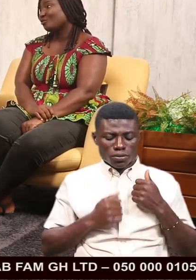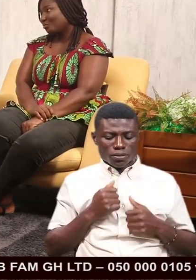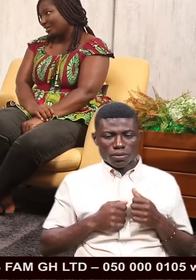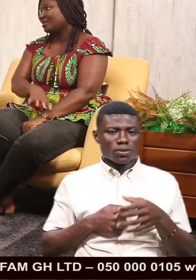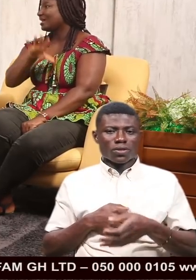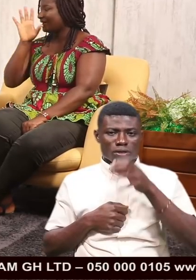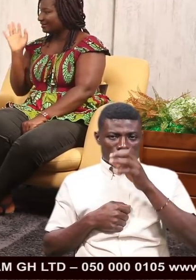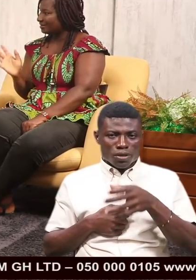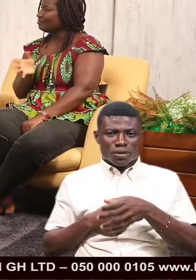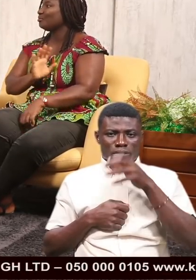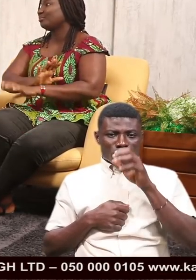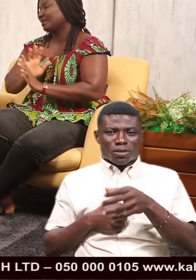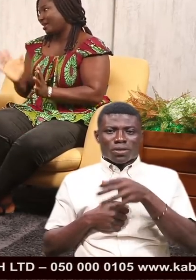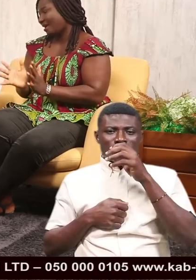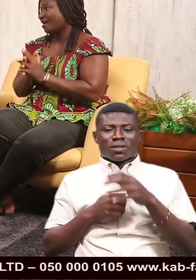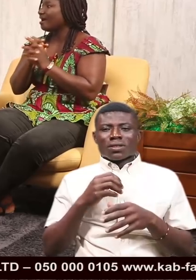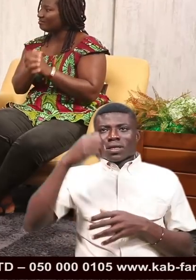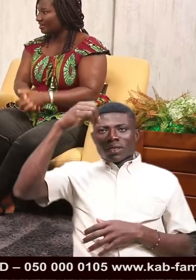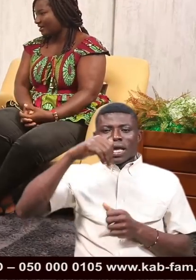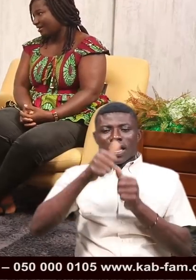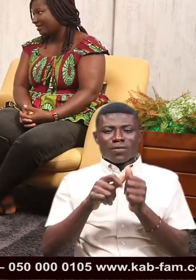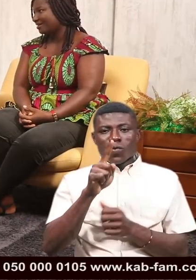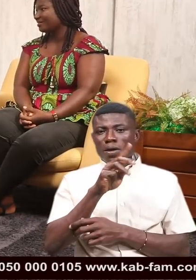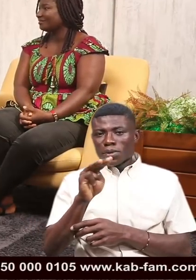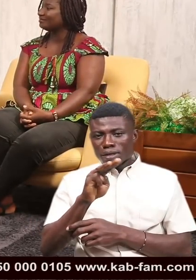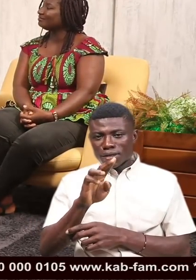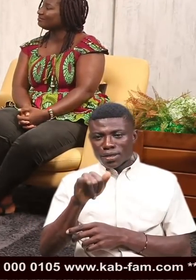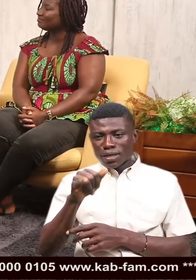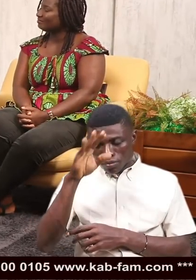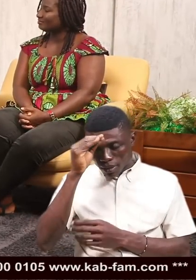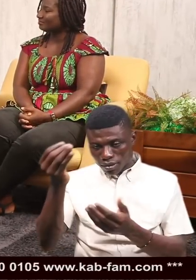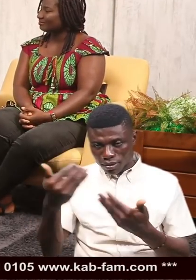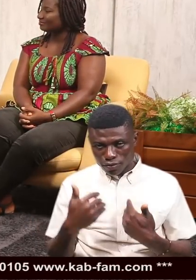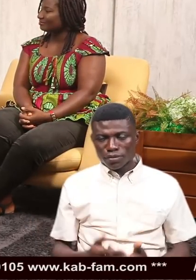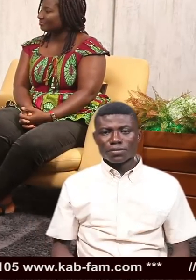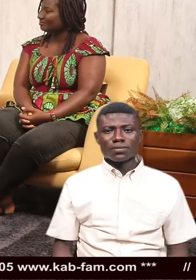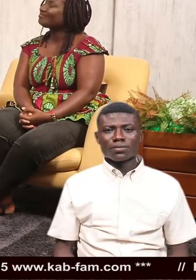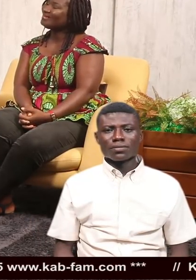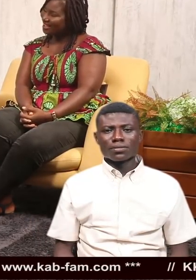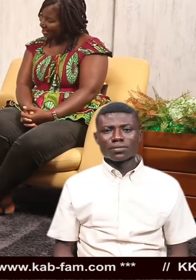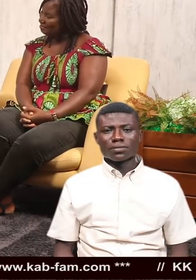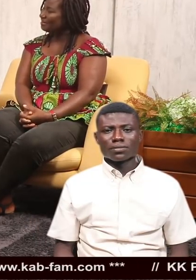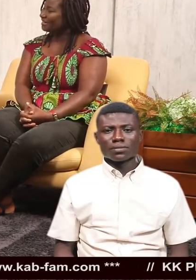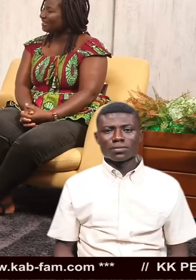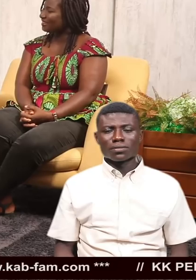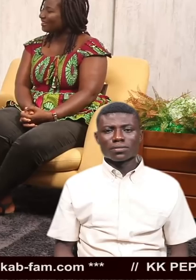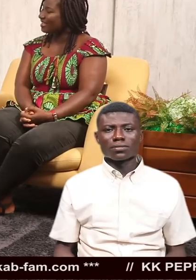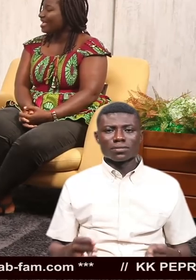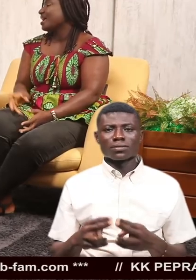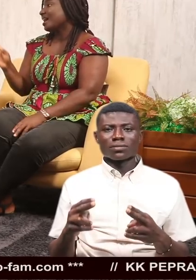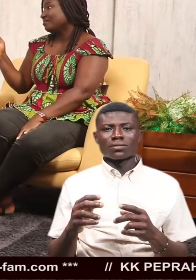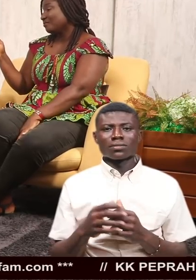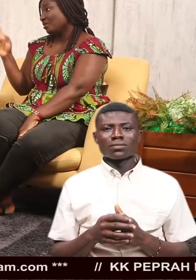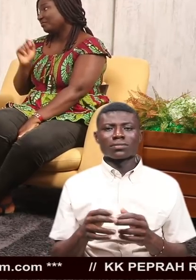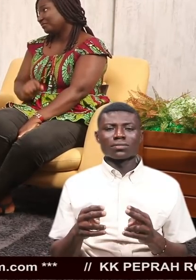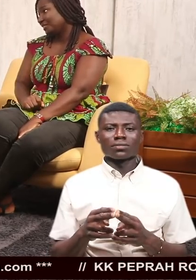e de nom ye de light ni bibia 100 kana mo ware ye no e na okwe no bro 150